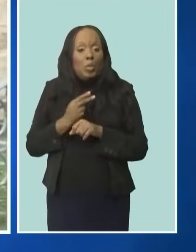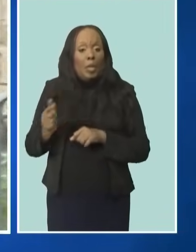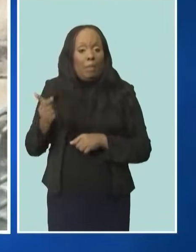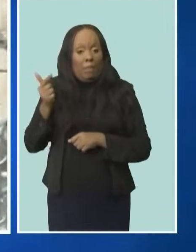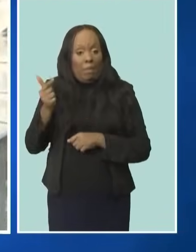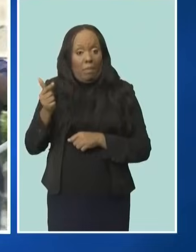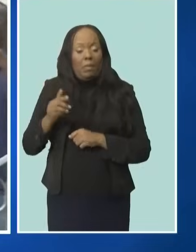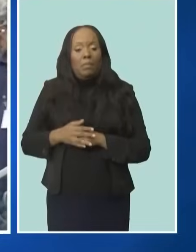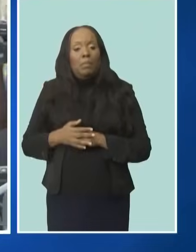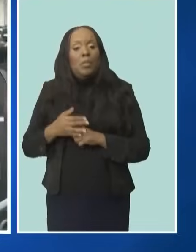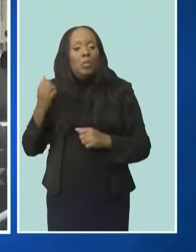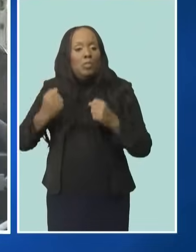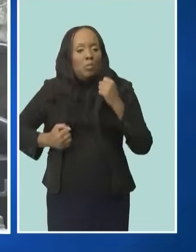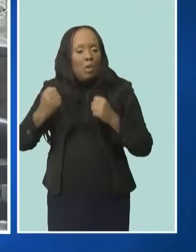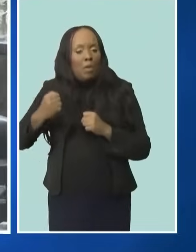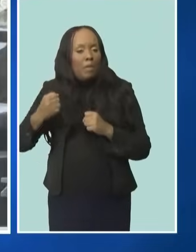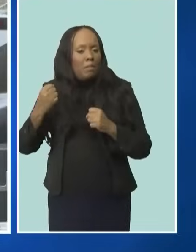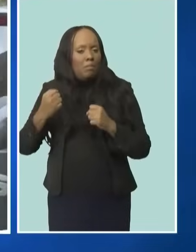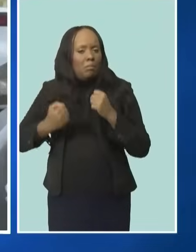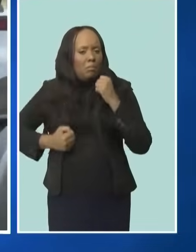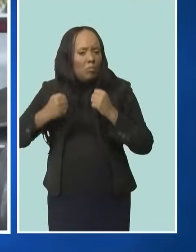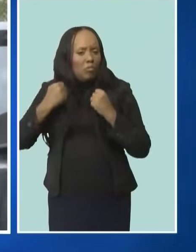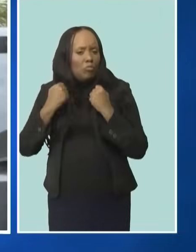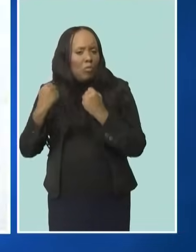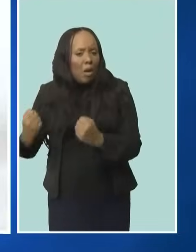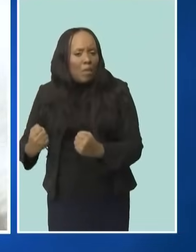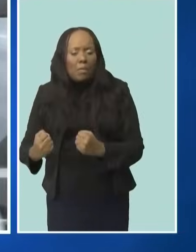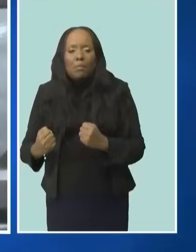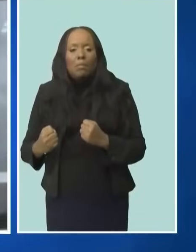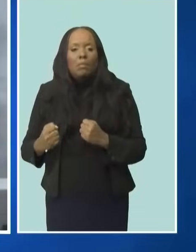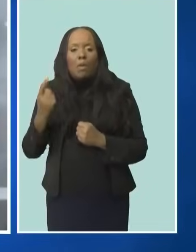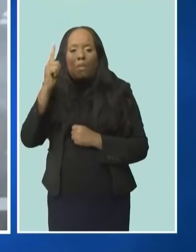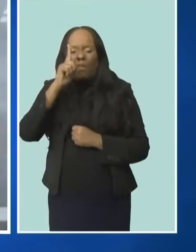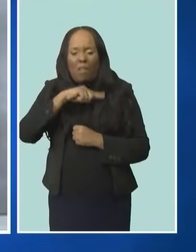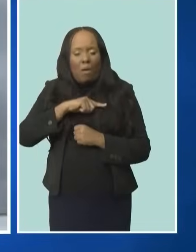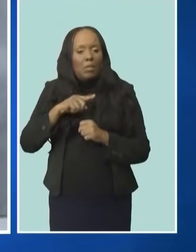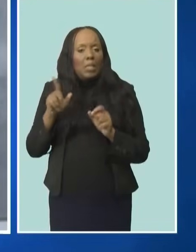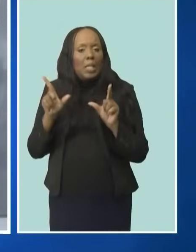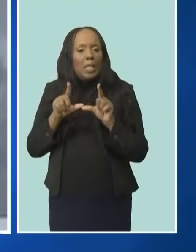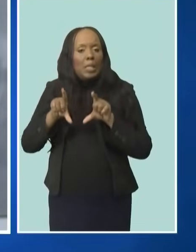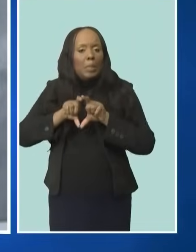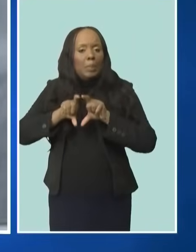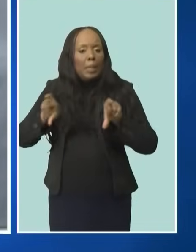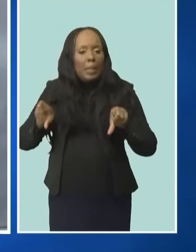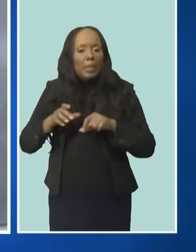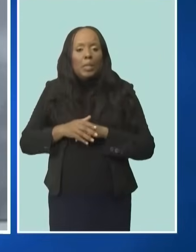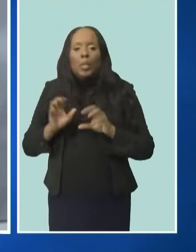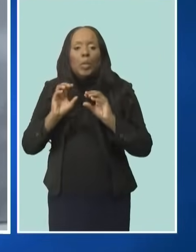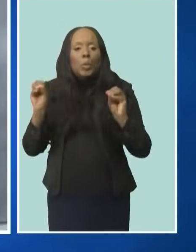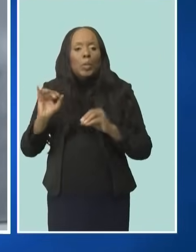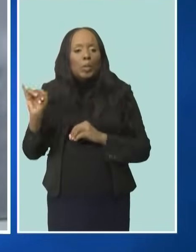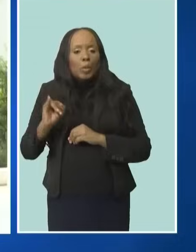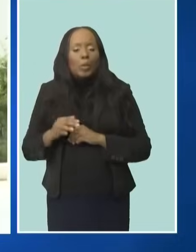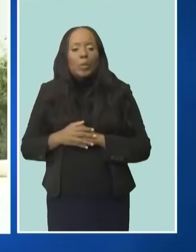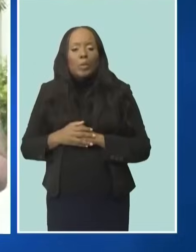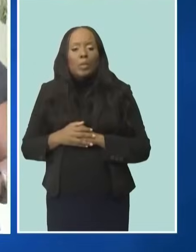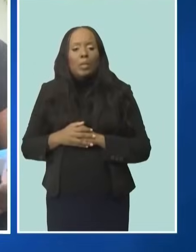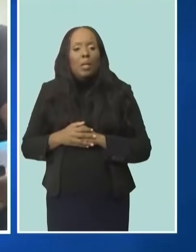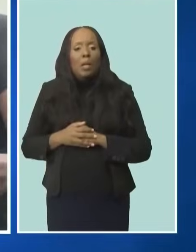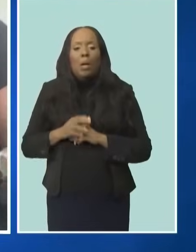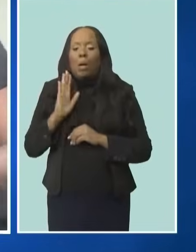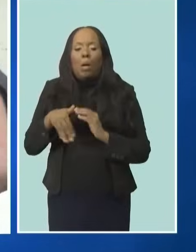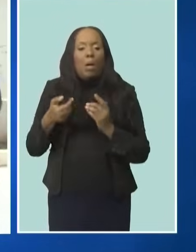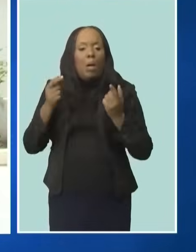an unregistered motor vehicle, use of fraudulent number plates, no insurance, and laundering of $900 all on May